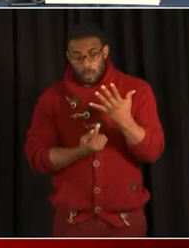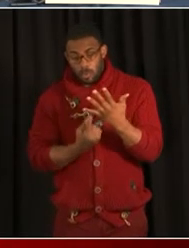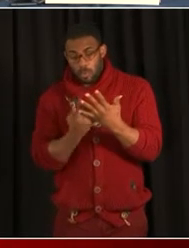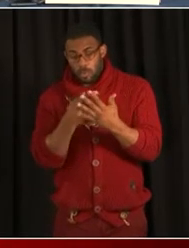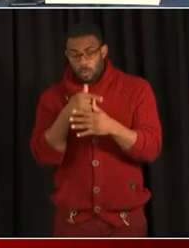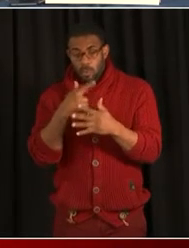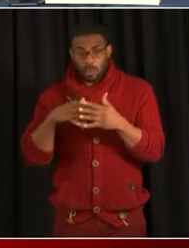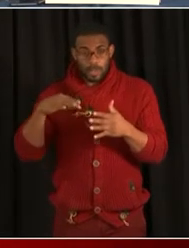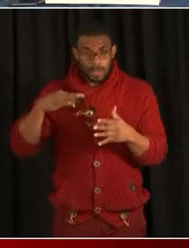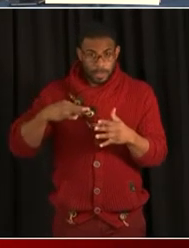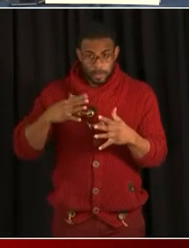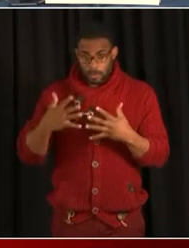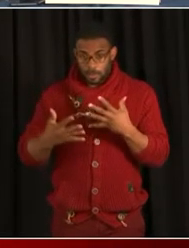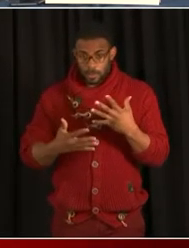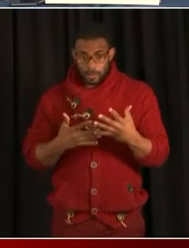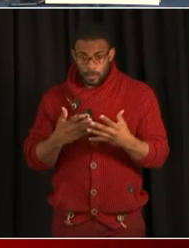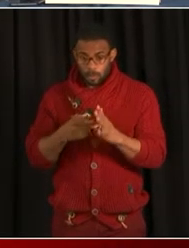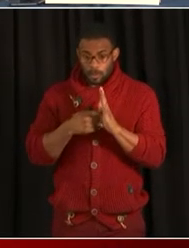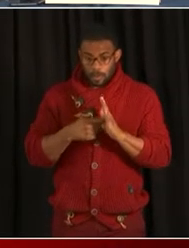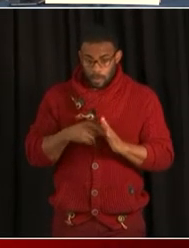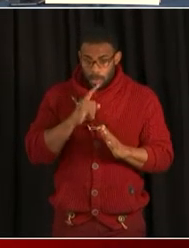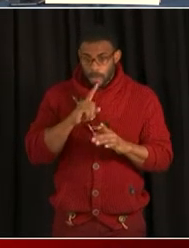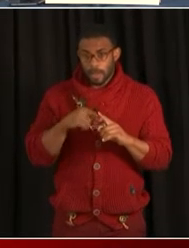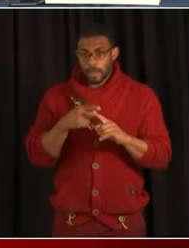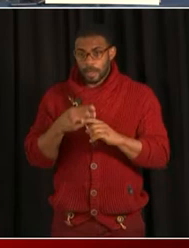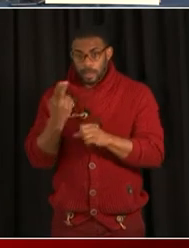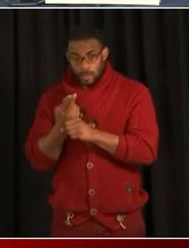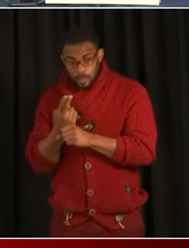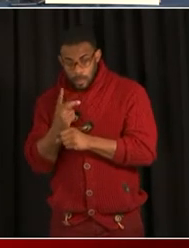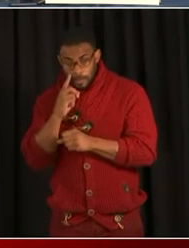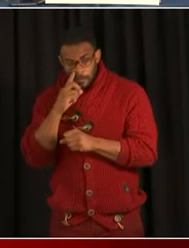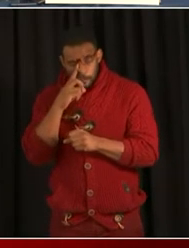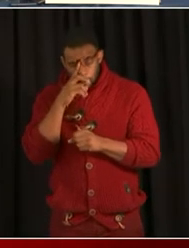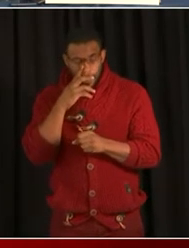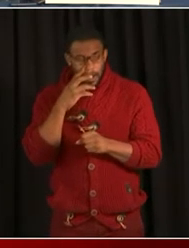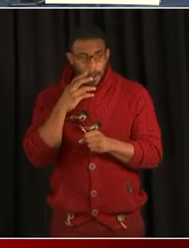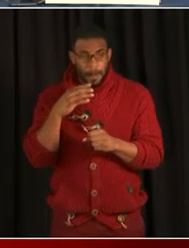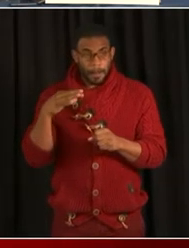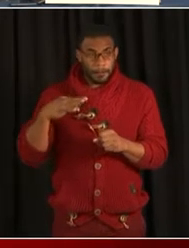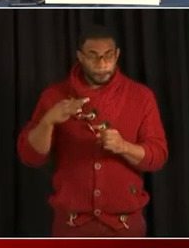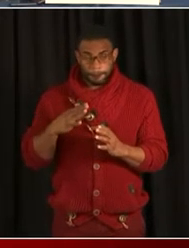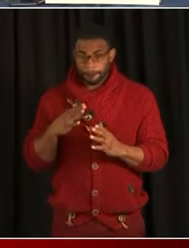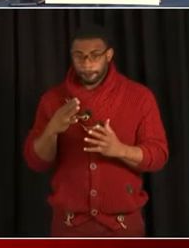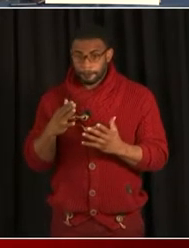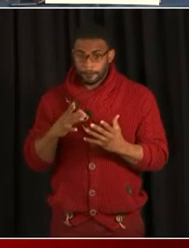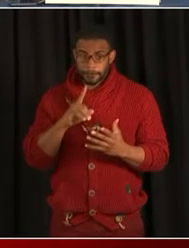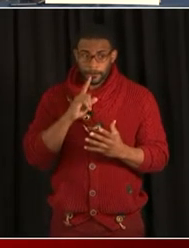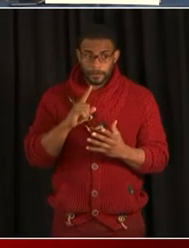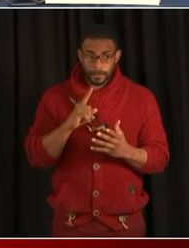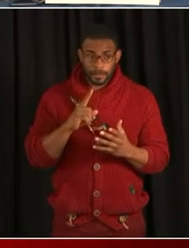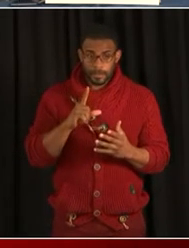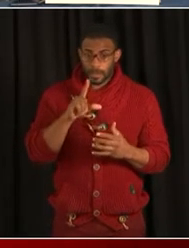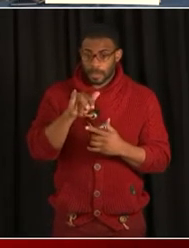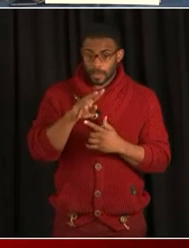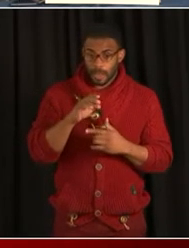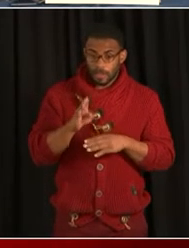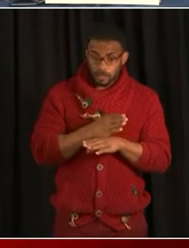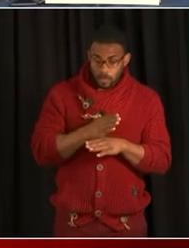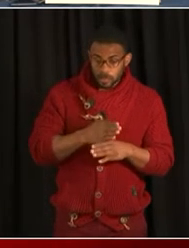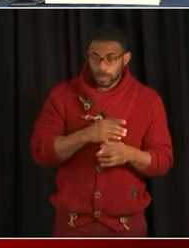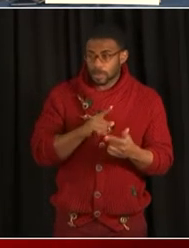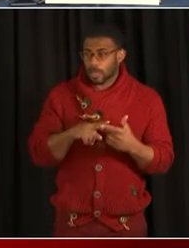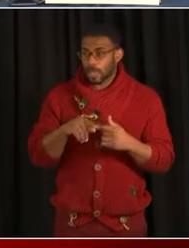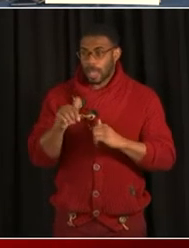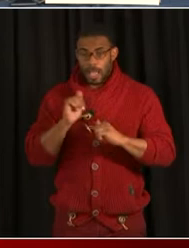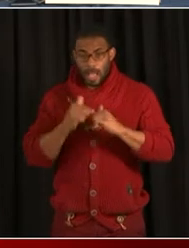through what the eligible requirements are and use. Eligibility is live music